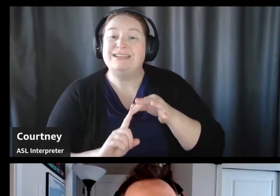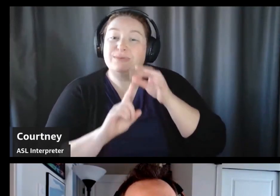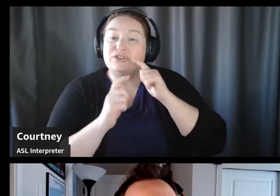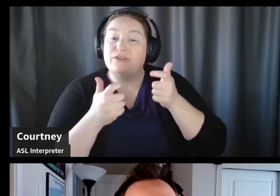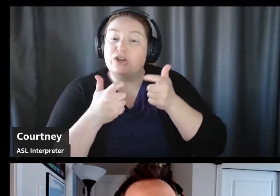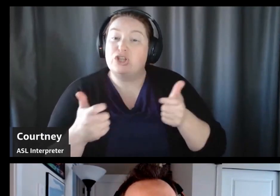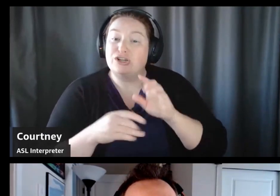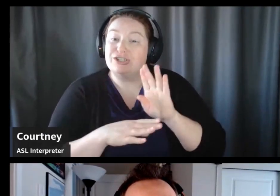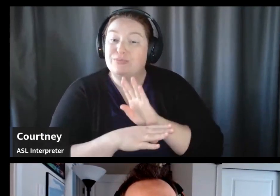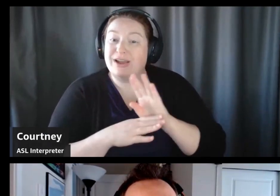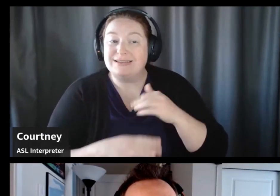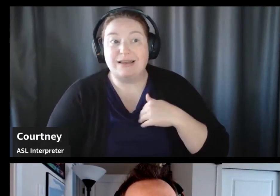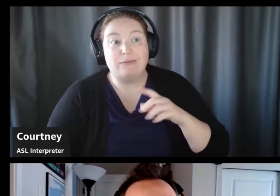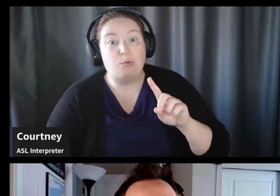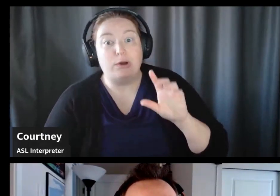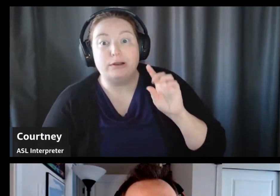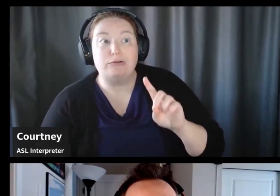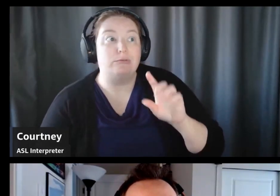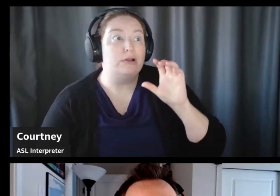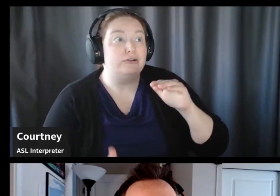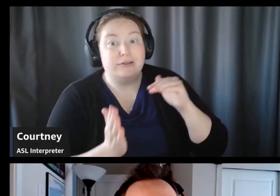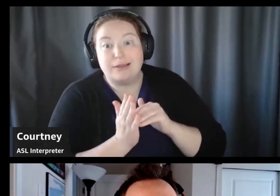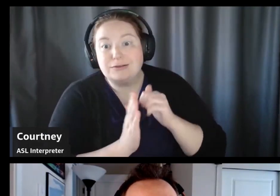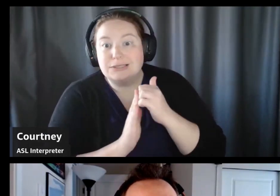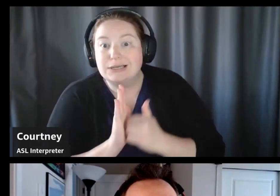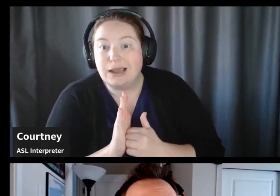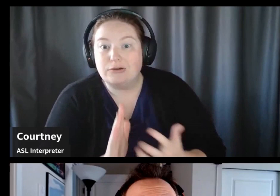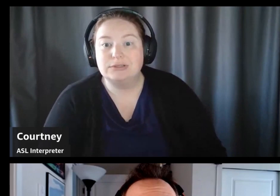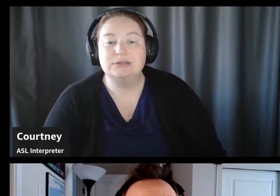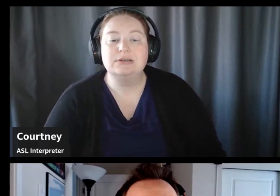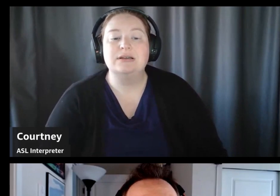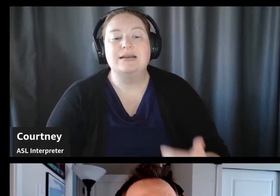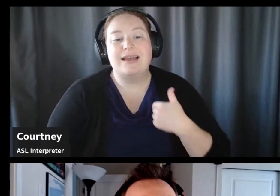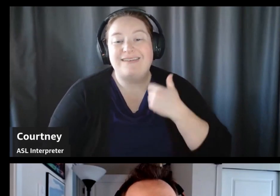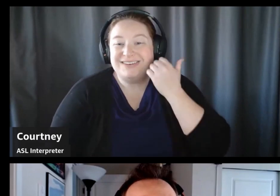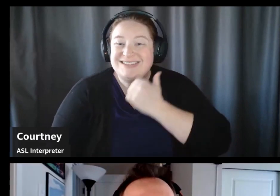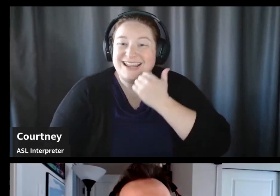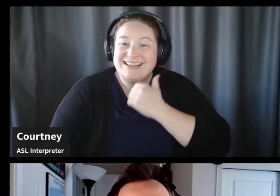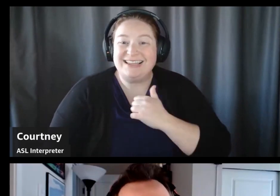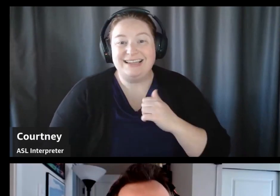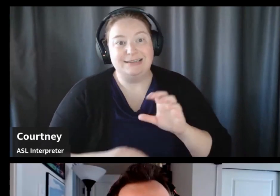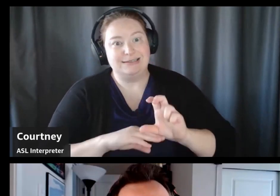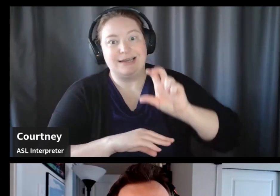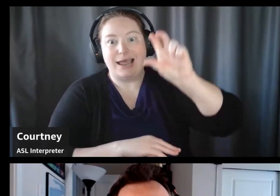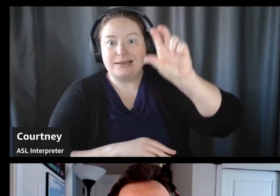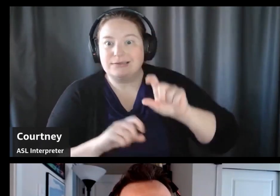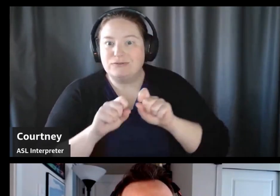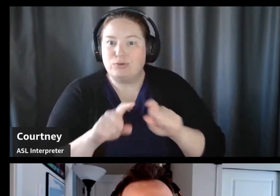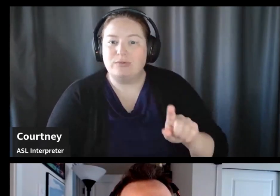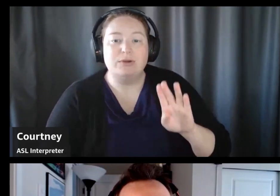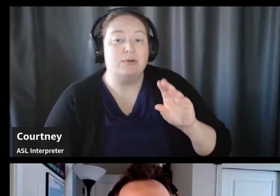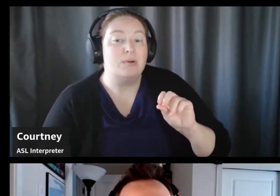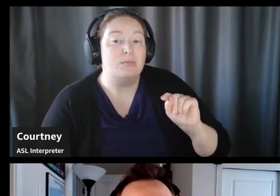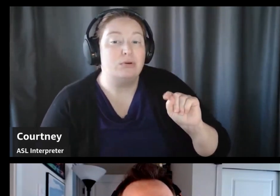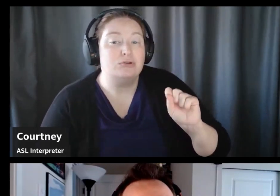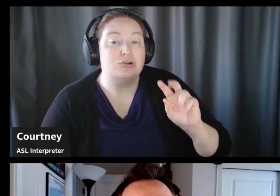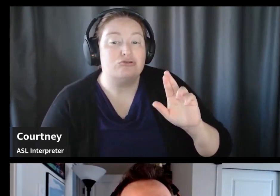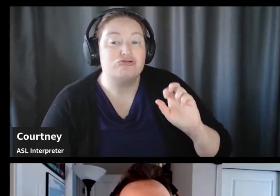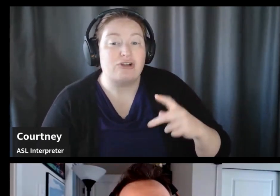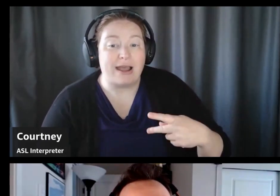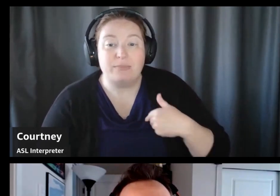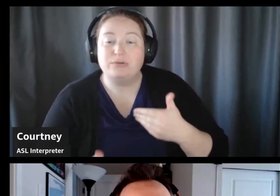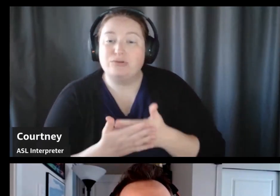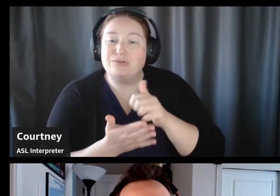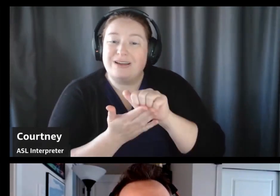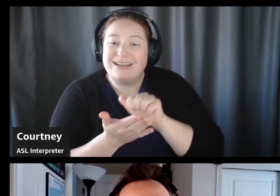like hundreds and thousands of accounts. And you're doing like daily StackSet deployment where you're like bootstrapping new accounts, baselining them with some